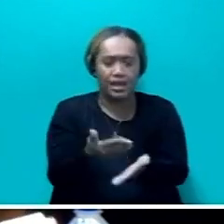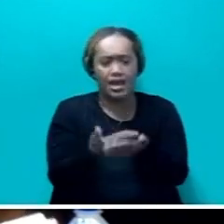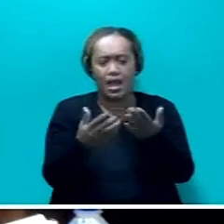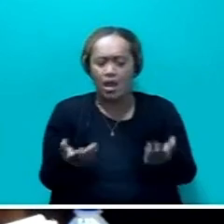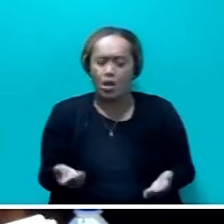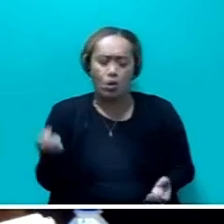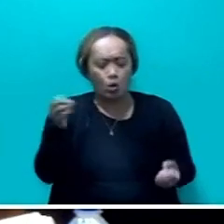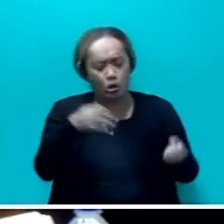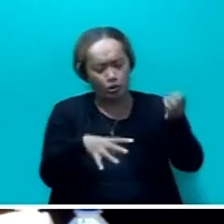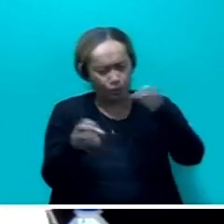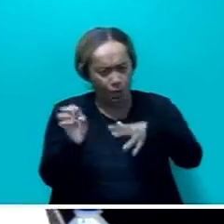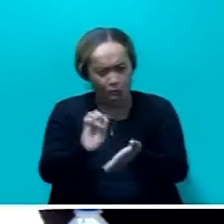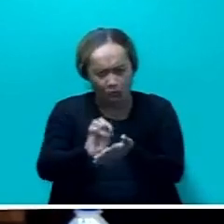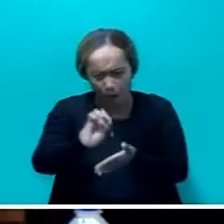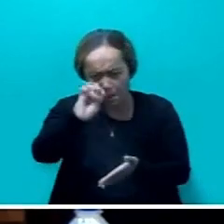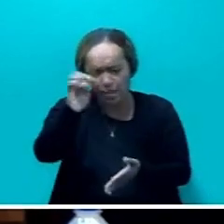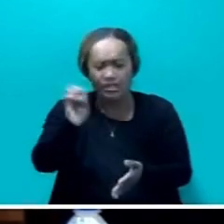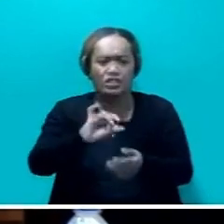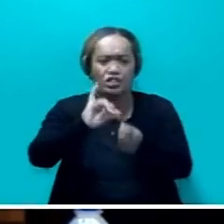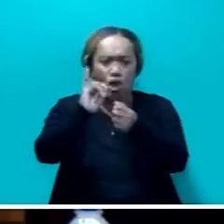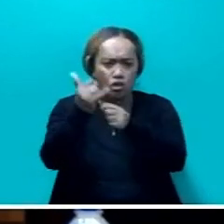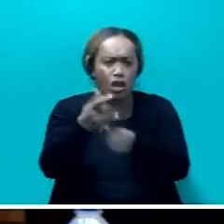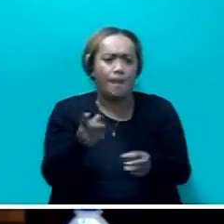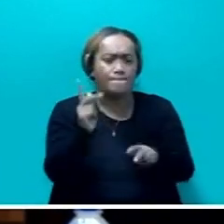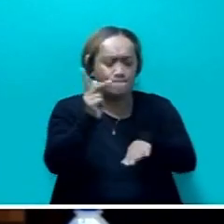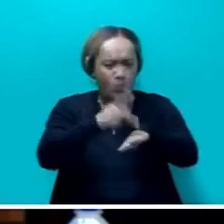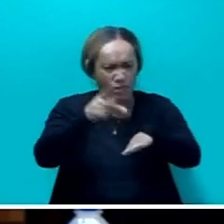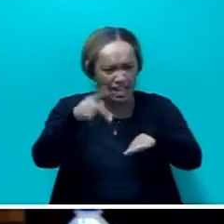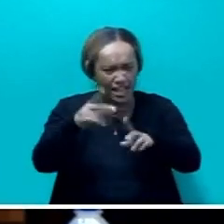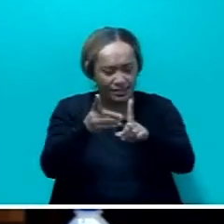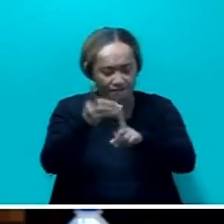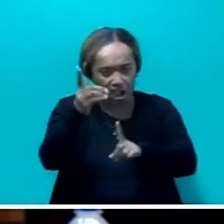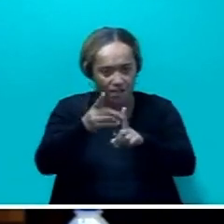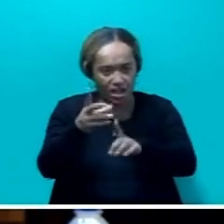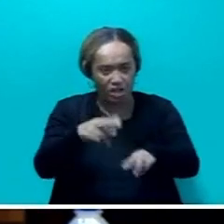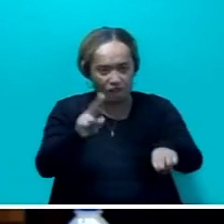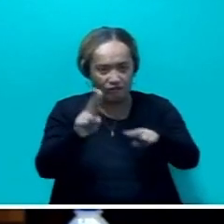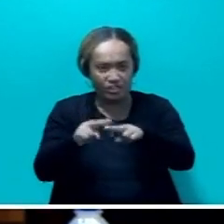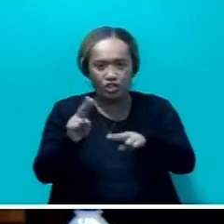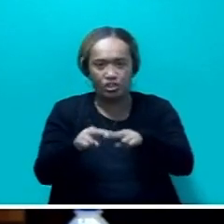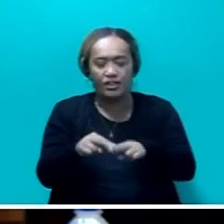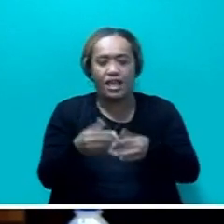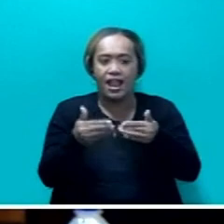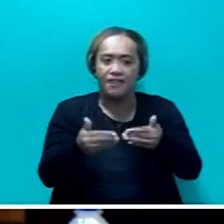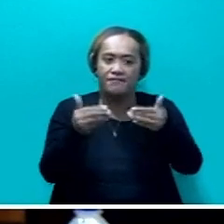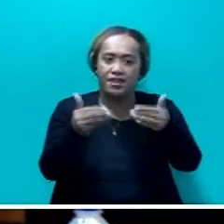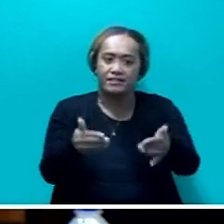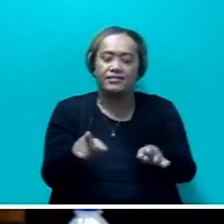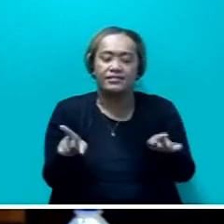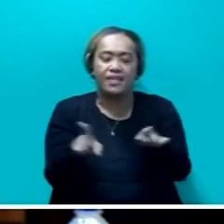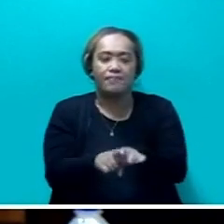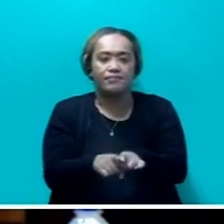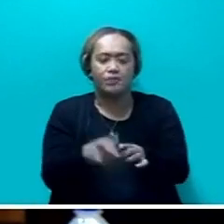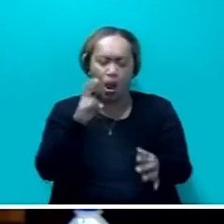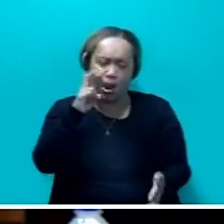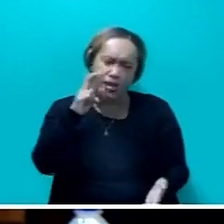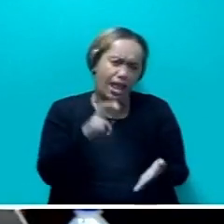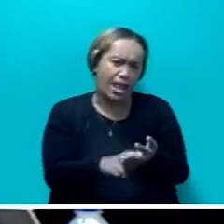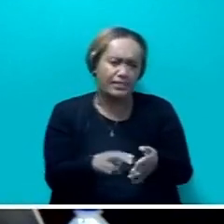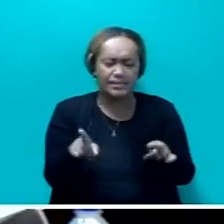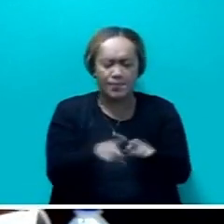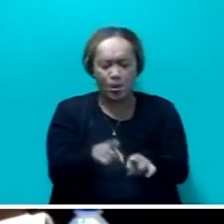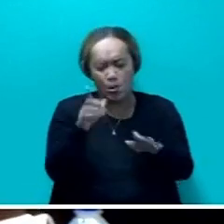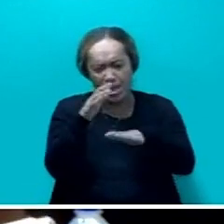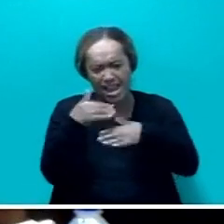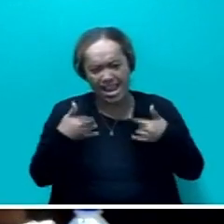to the economic, social, and political development and advancement of Fiji. This is well recognized. They have lived peacefully